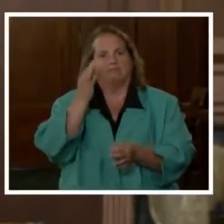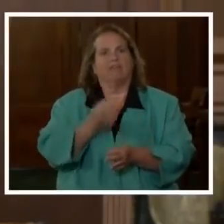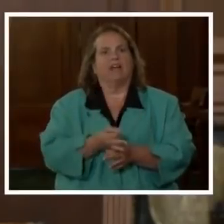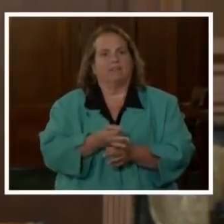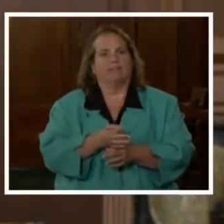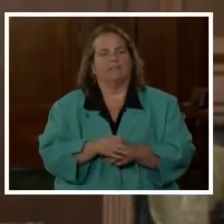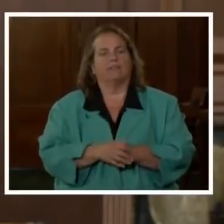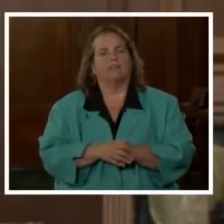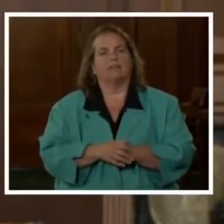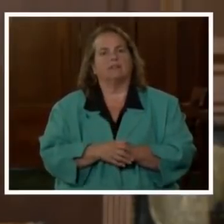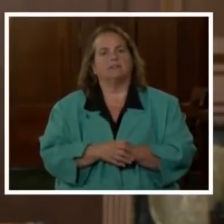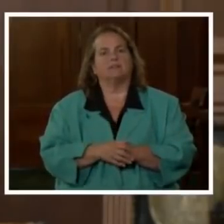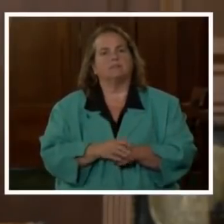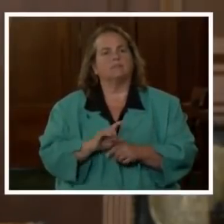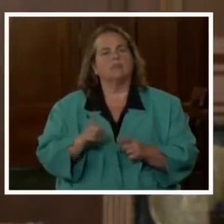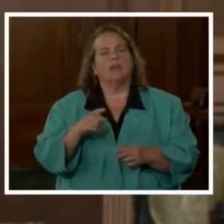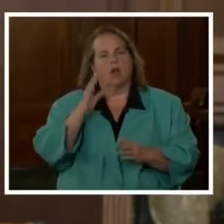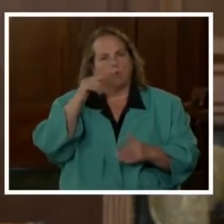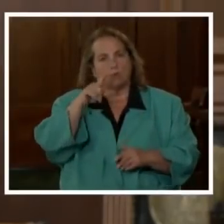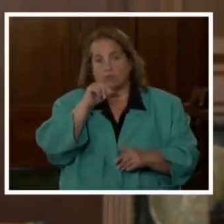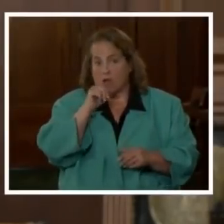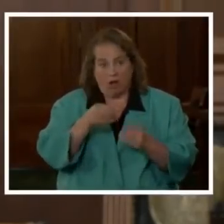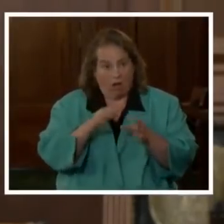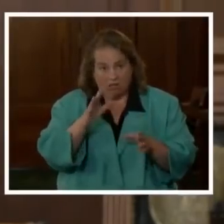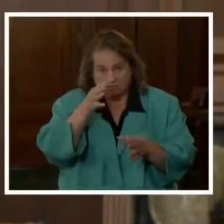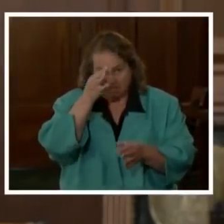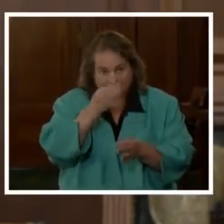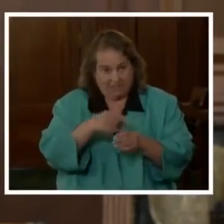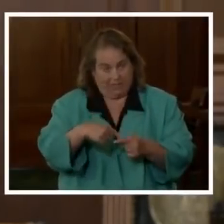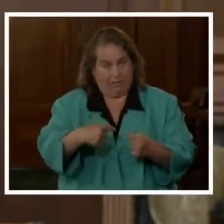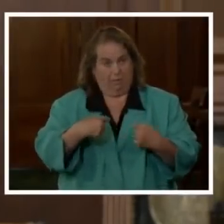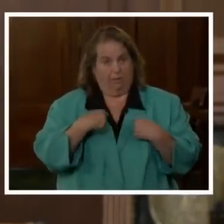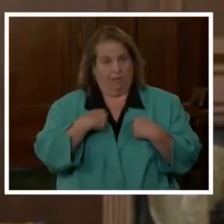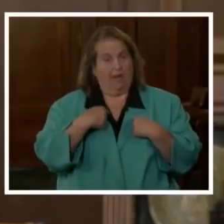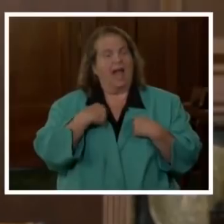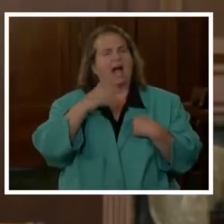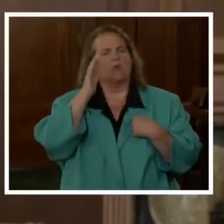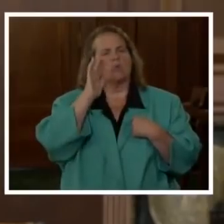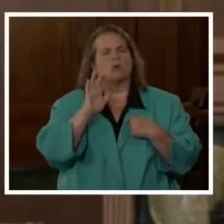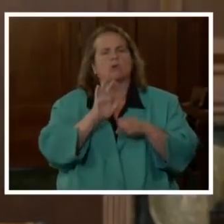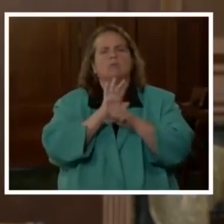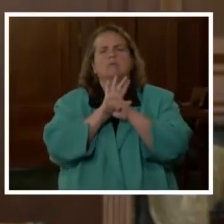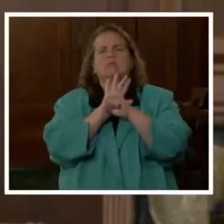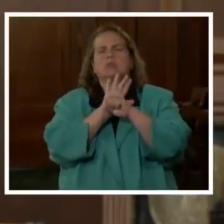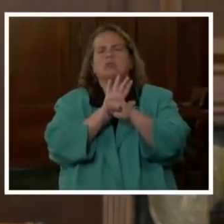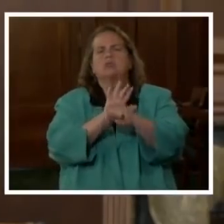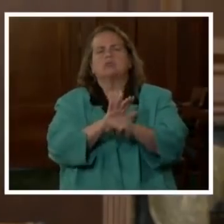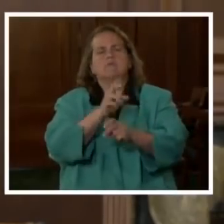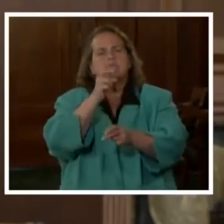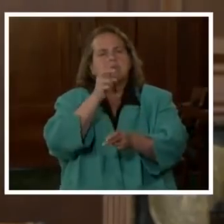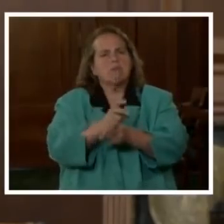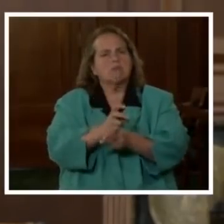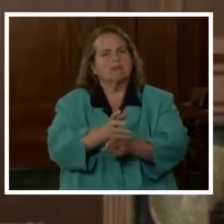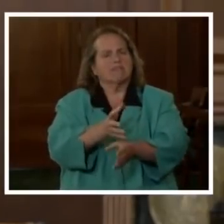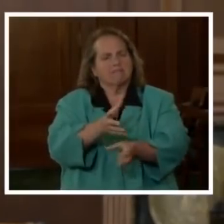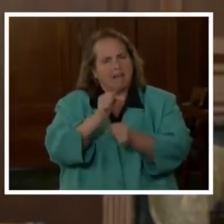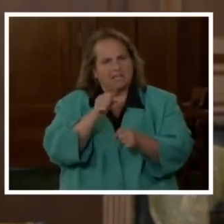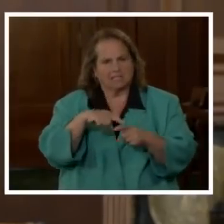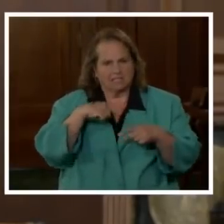and I hope they haven't lost faith in me. And I'm going to push this as hard and as fast as I